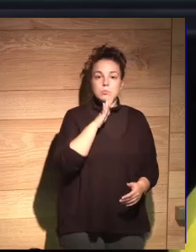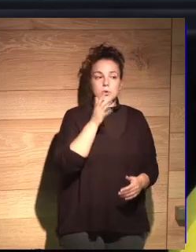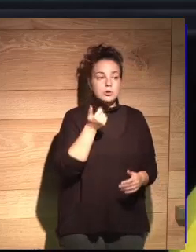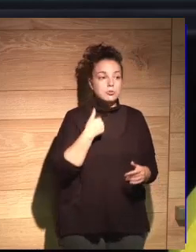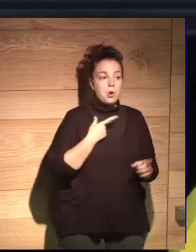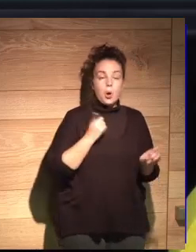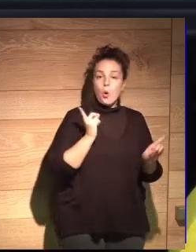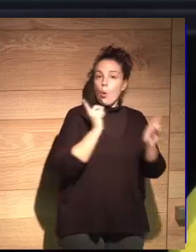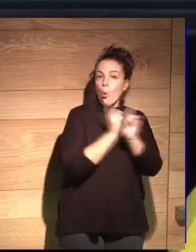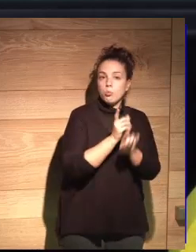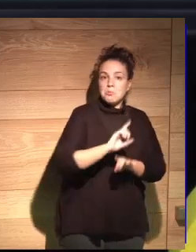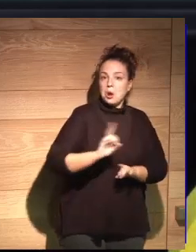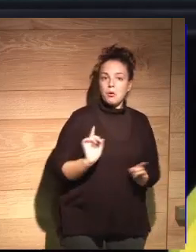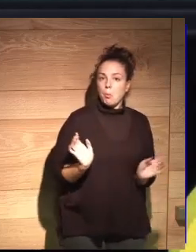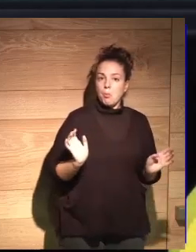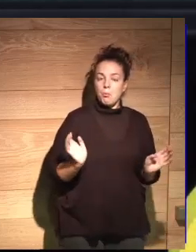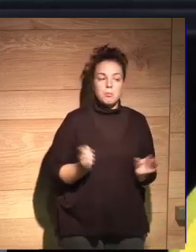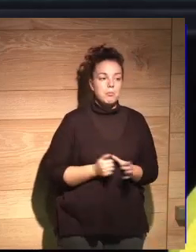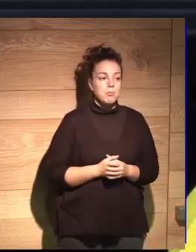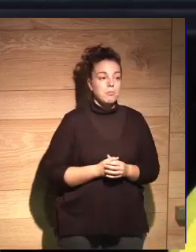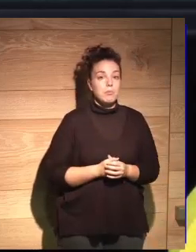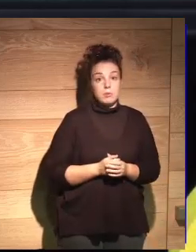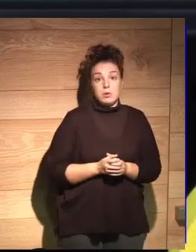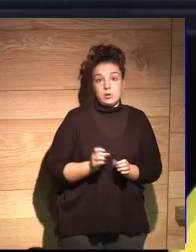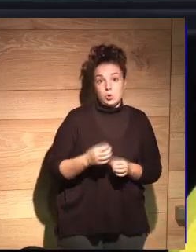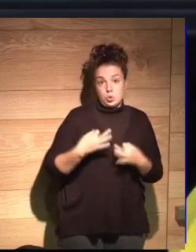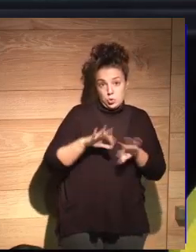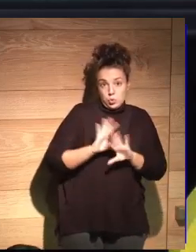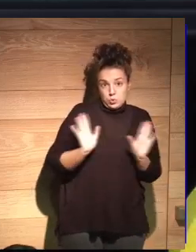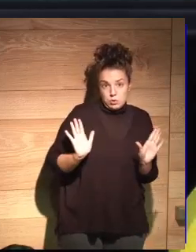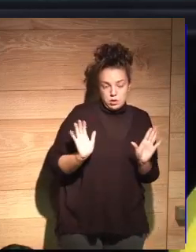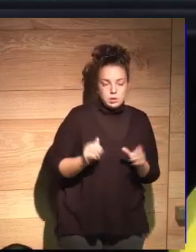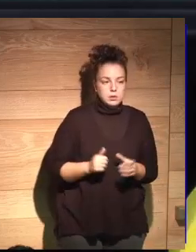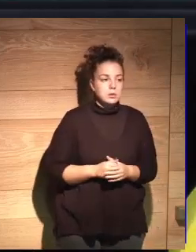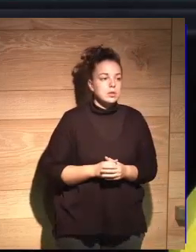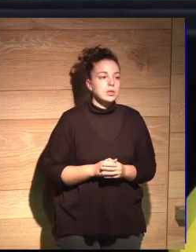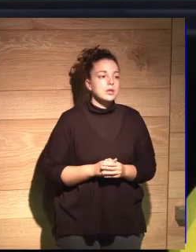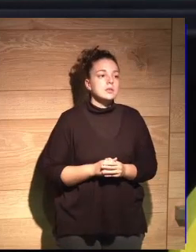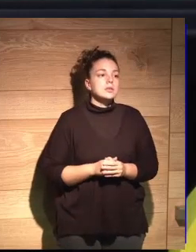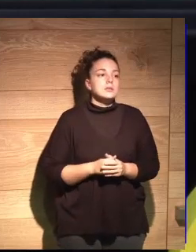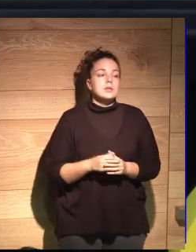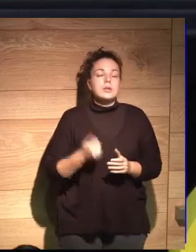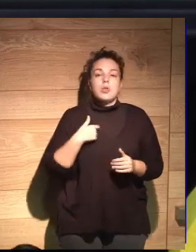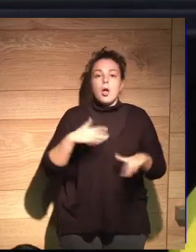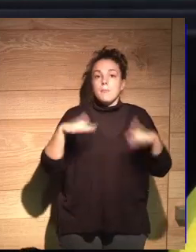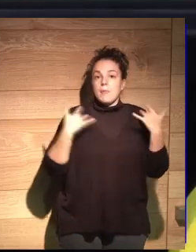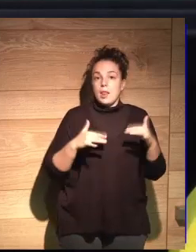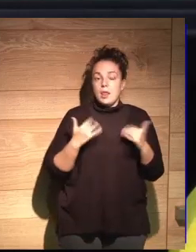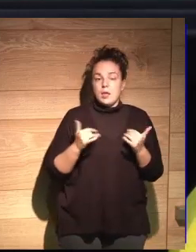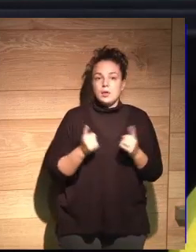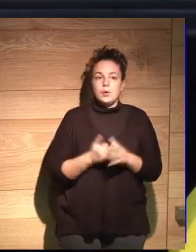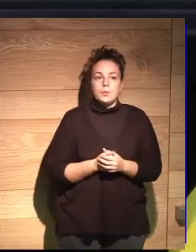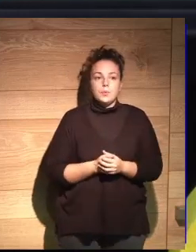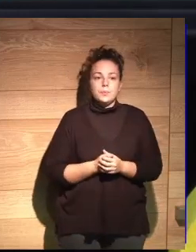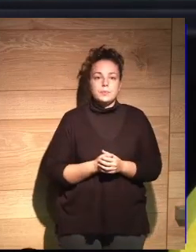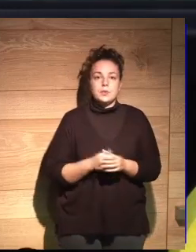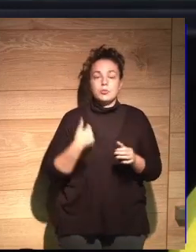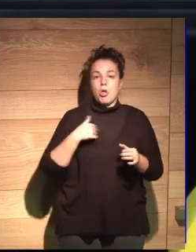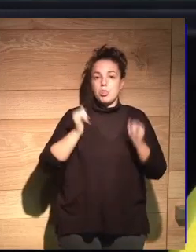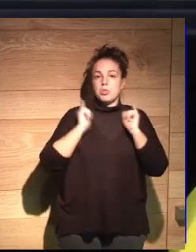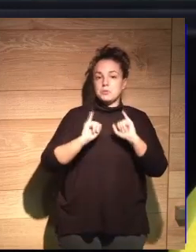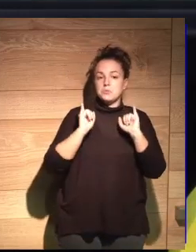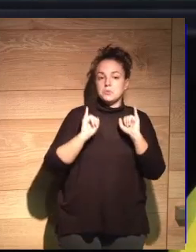die, so infant mortality has nearly disappeared. So obviously, I'm not opposed to that. And of course, I'm